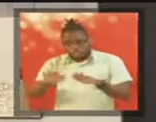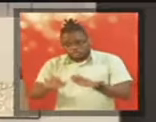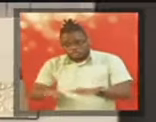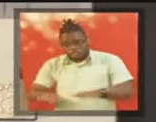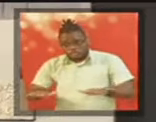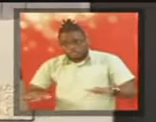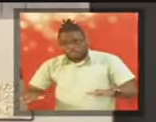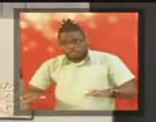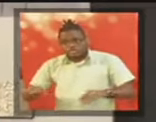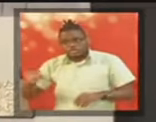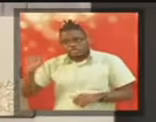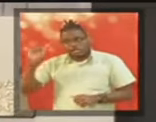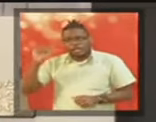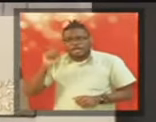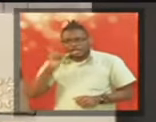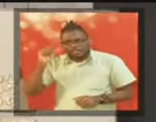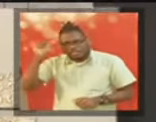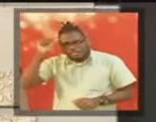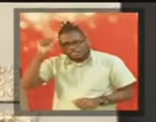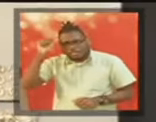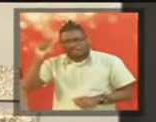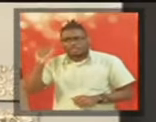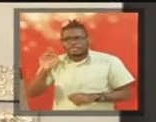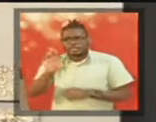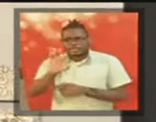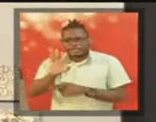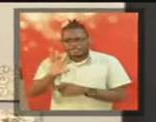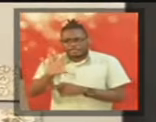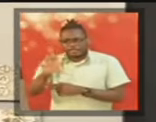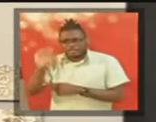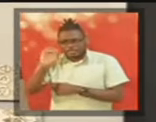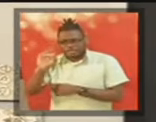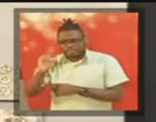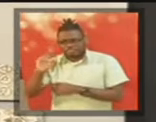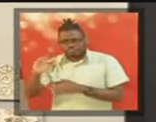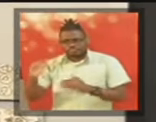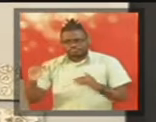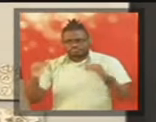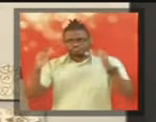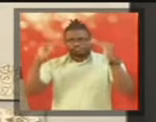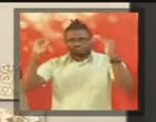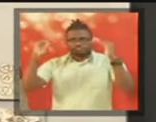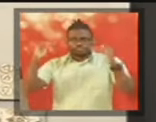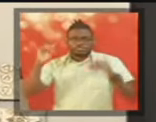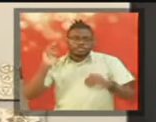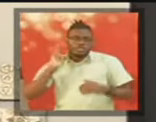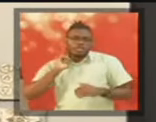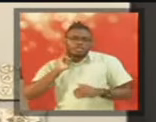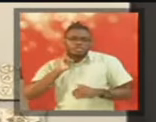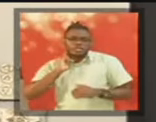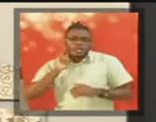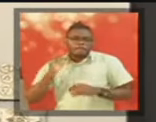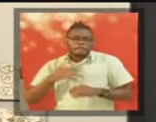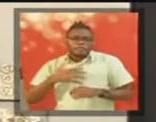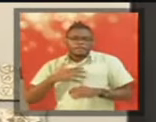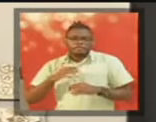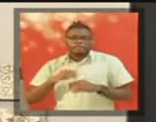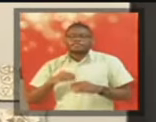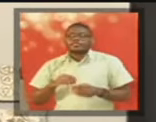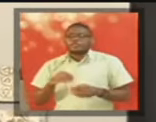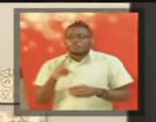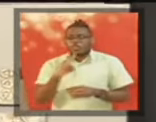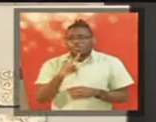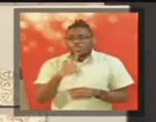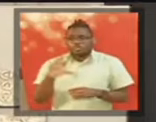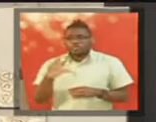we did say 95% and above, and we expect your pulse to be between 60 and 100. However, in children, the